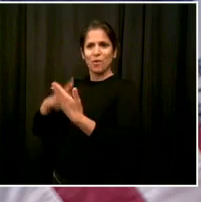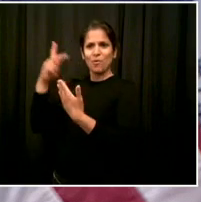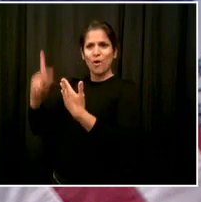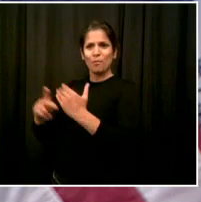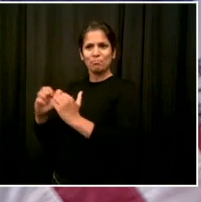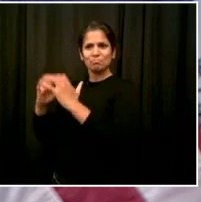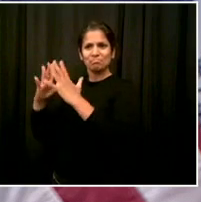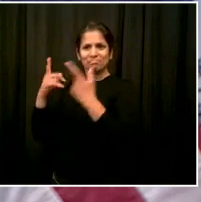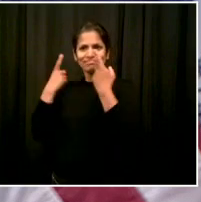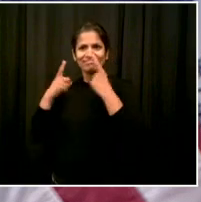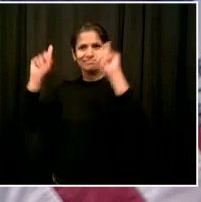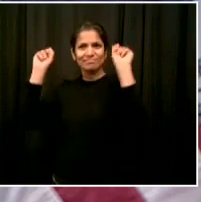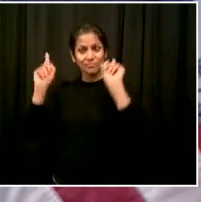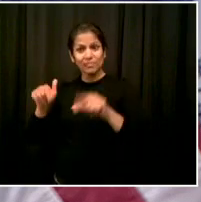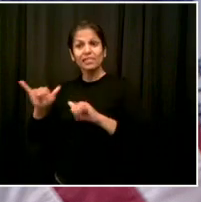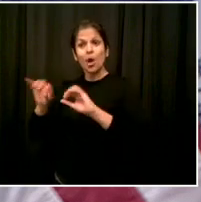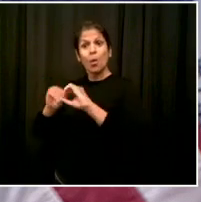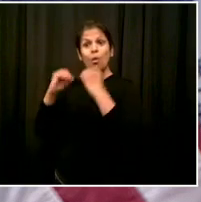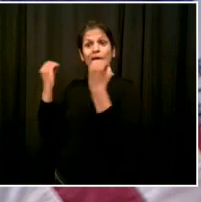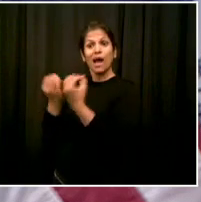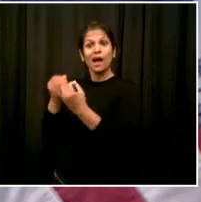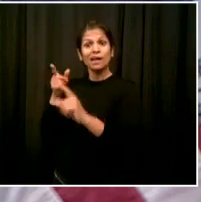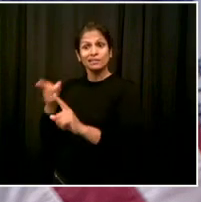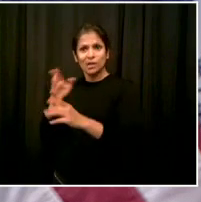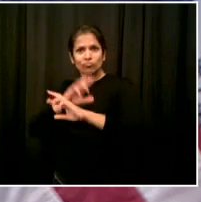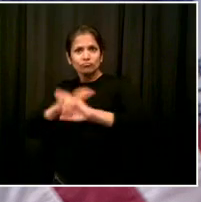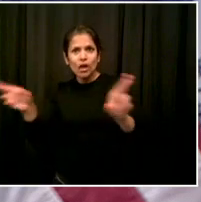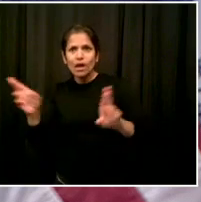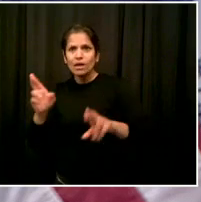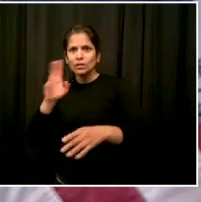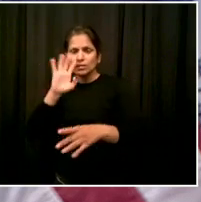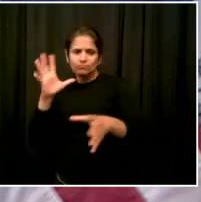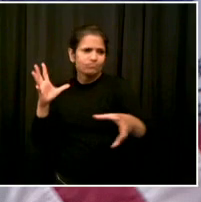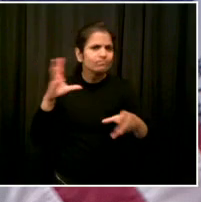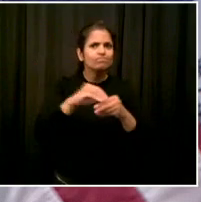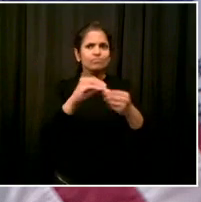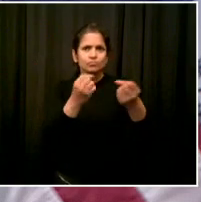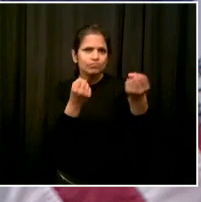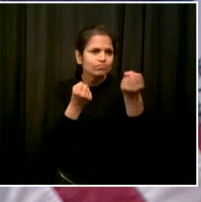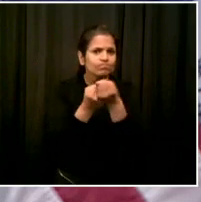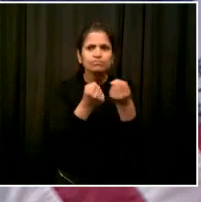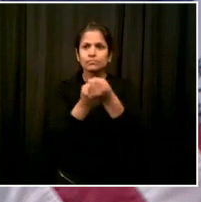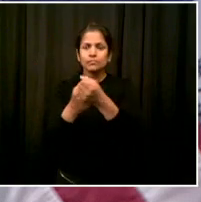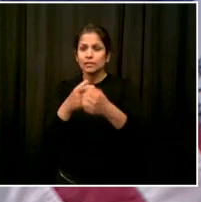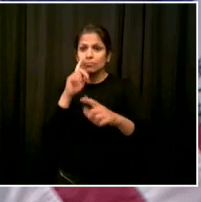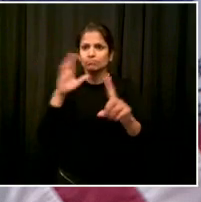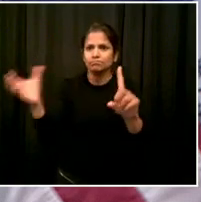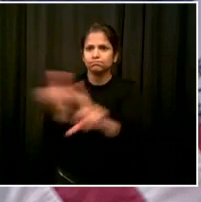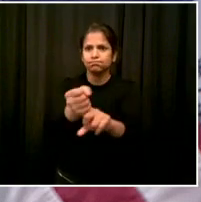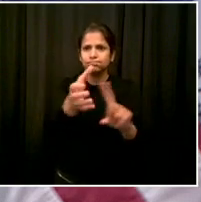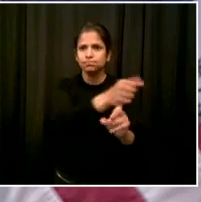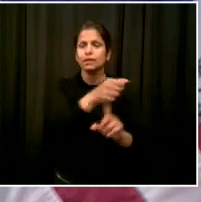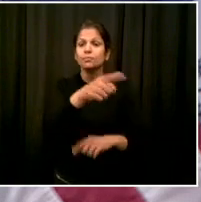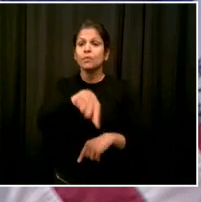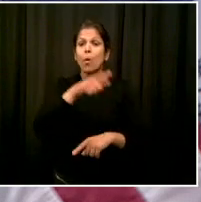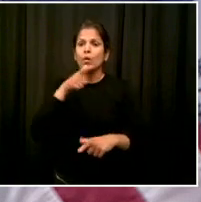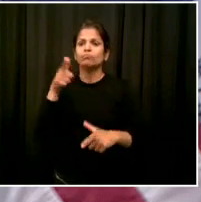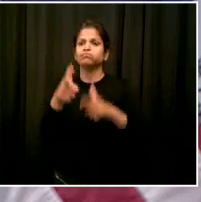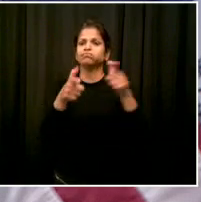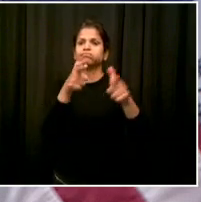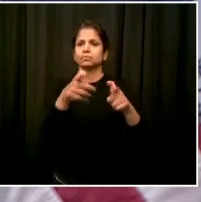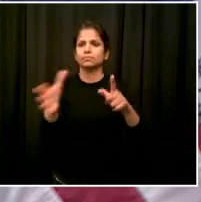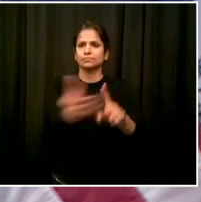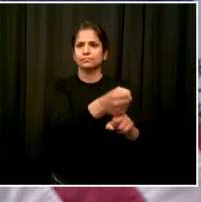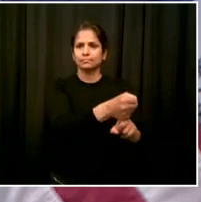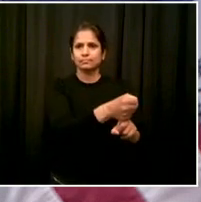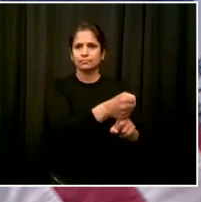retaliation. I have seen it with my own eyes over and over again. I was out in Southeast Queens a couple weeks ago at